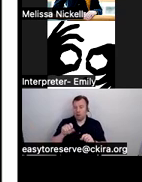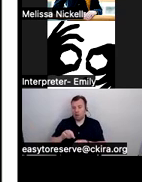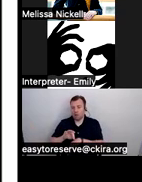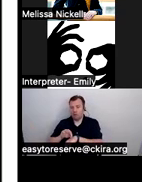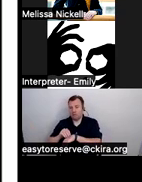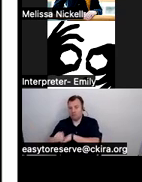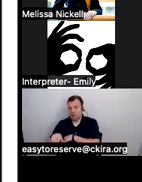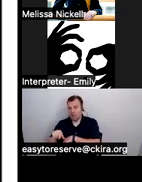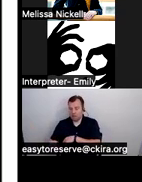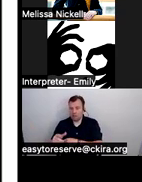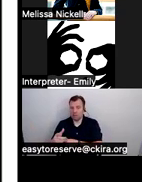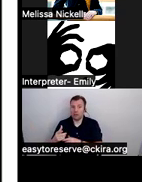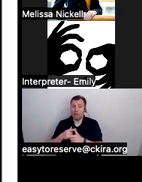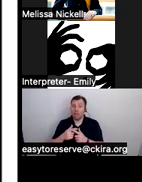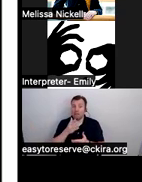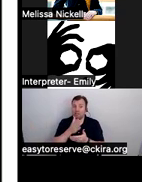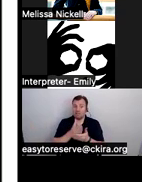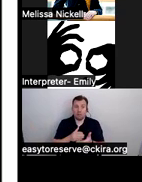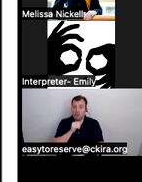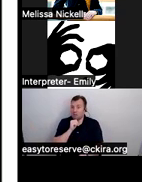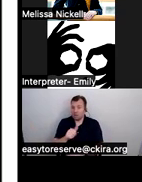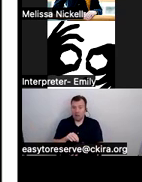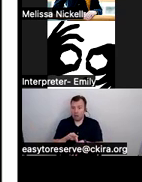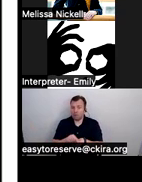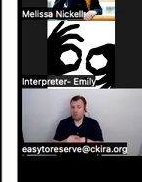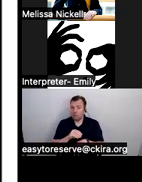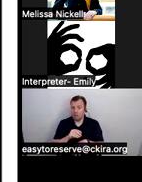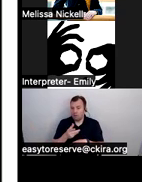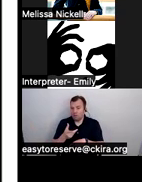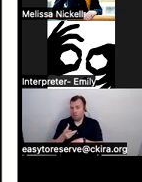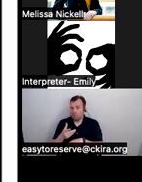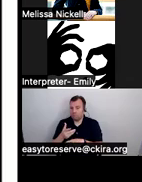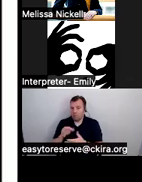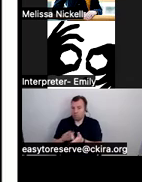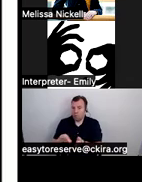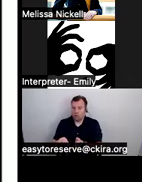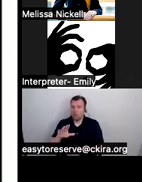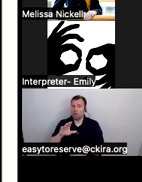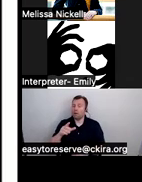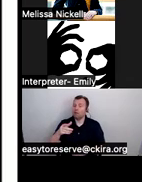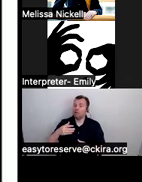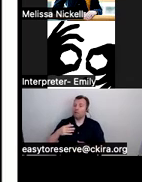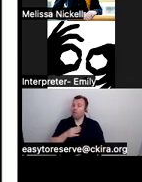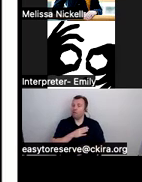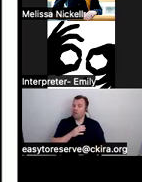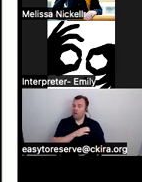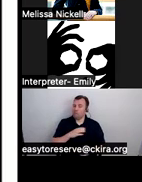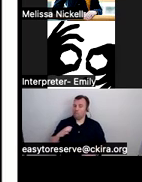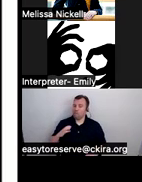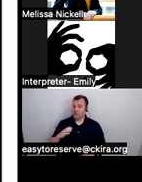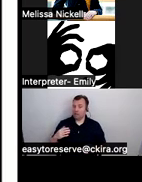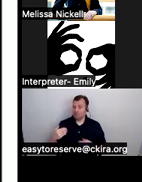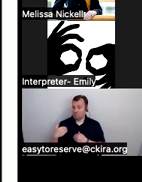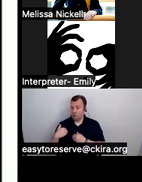non-scored issues that I've listed here, including budget. So budget, the review panel does not worry about budget. That's not the concern.